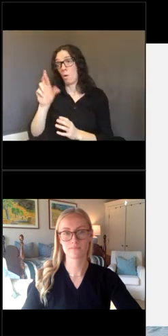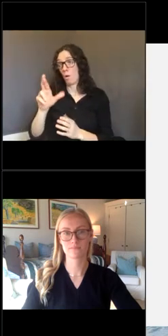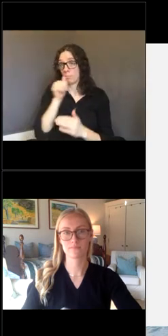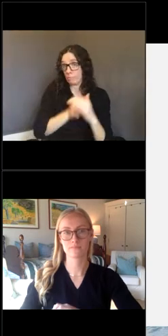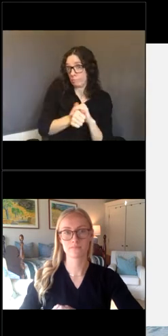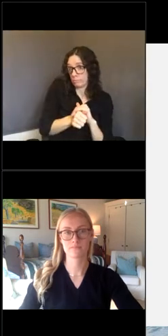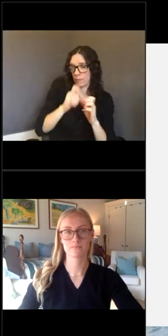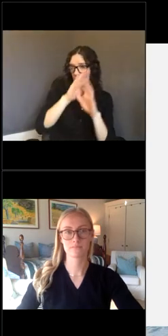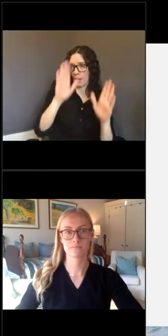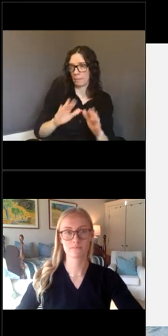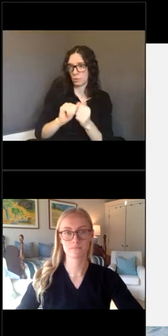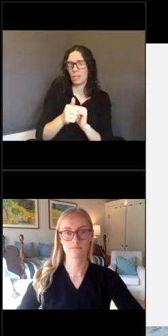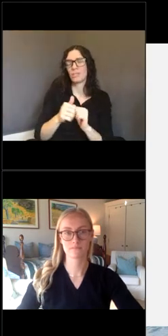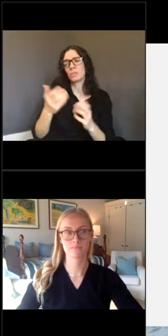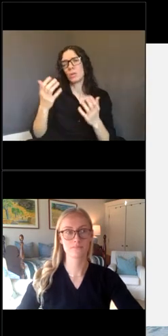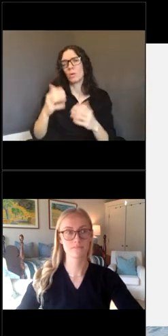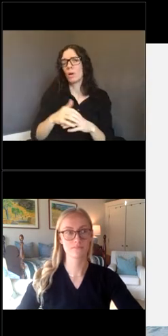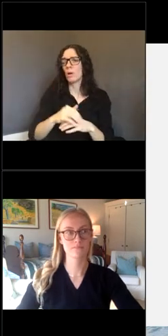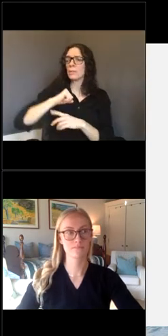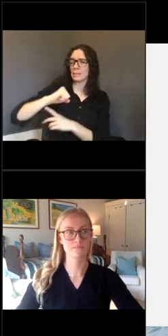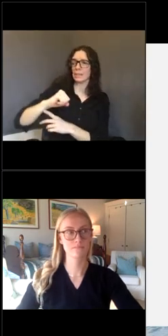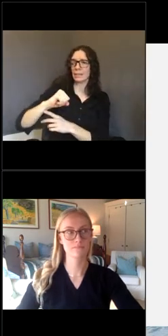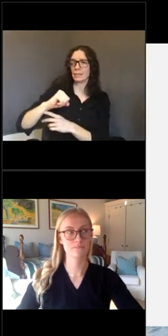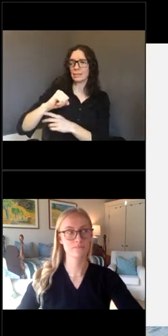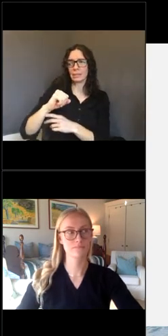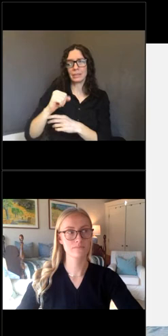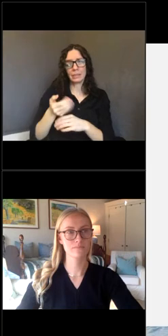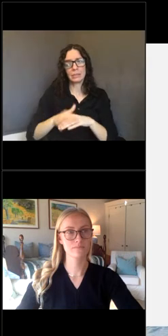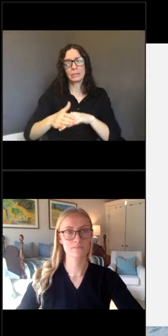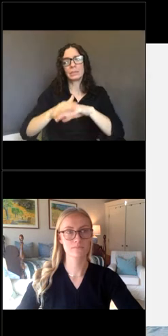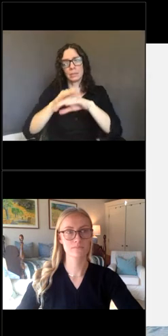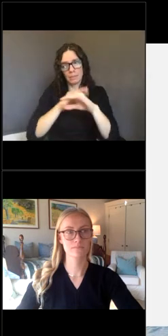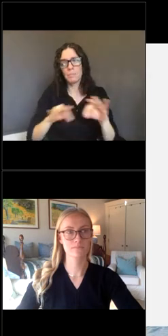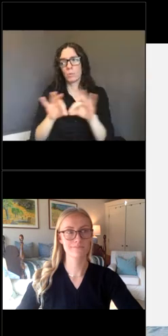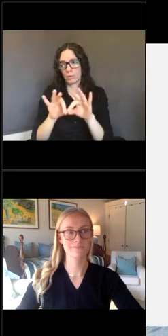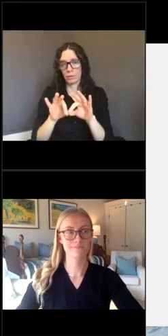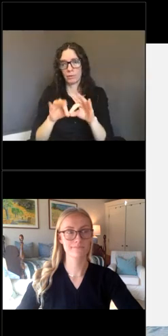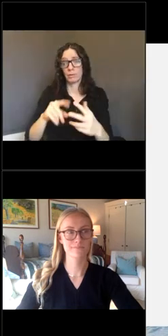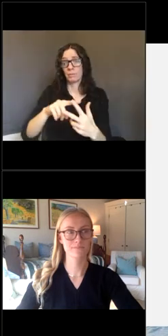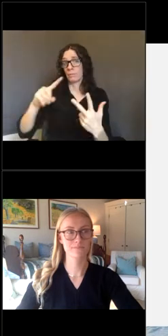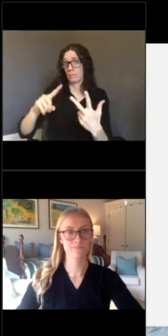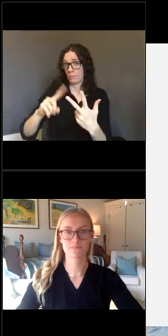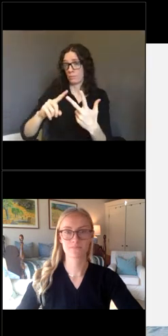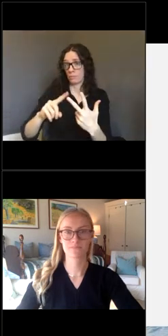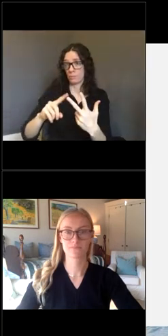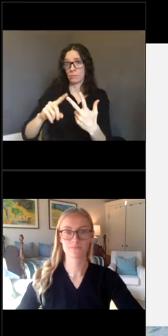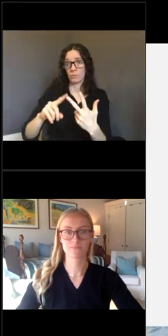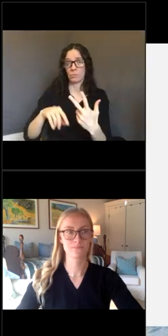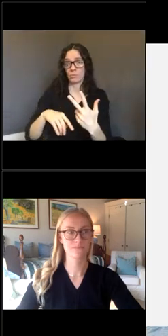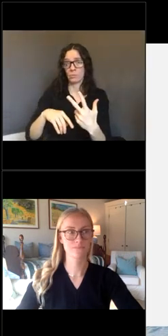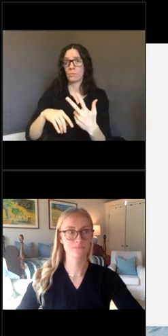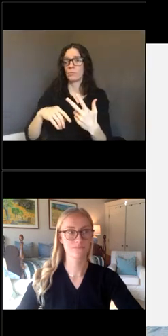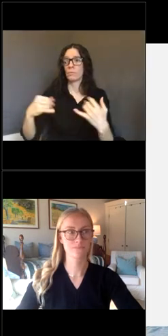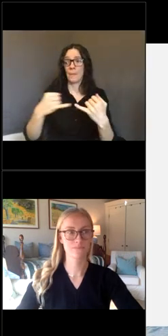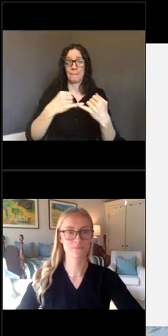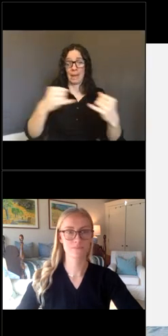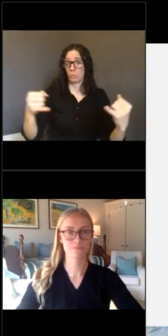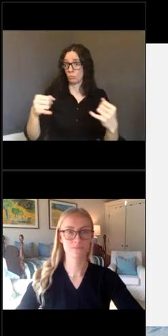even more and more important. And then we have cross-boundary connectivity, which